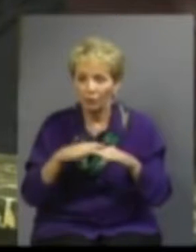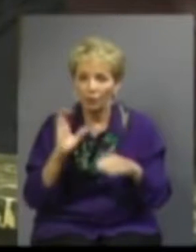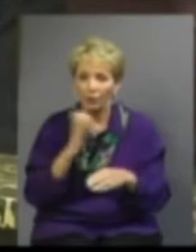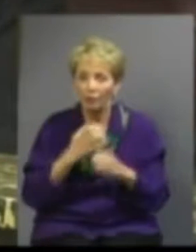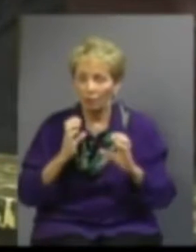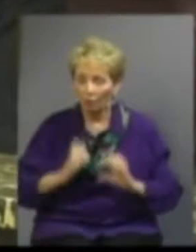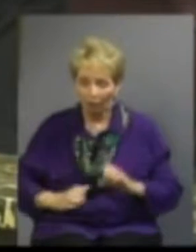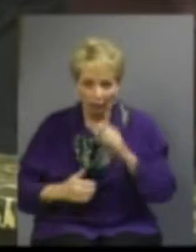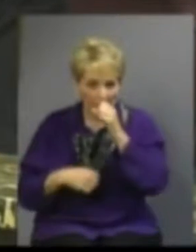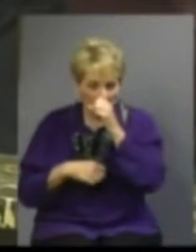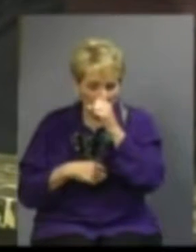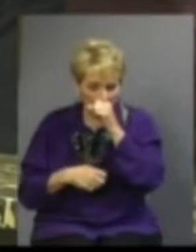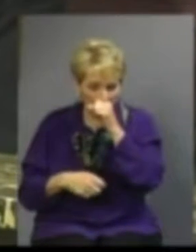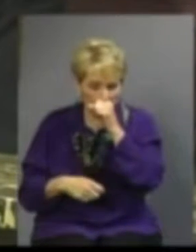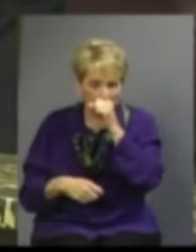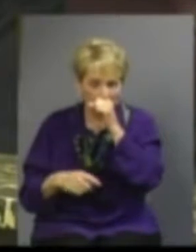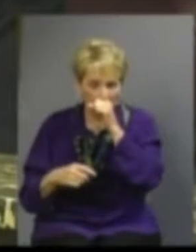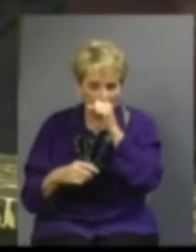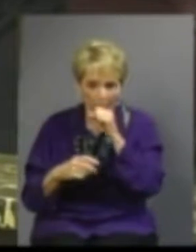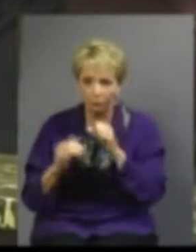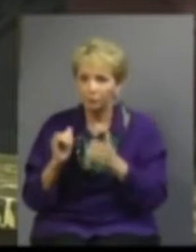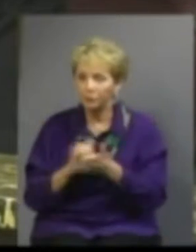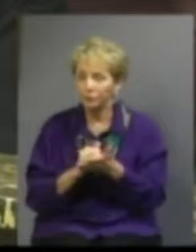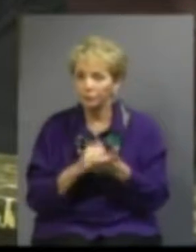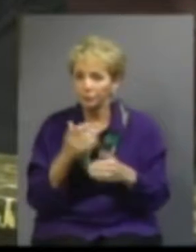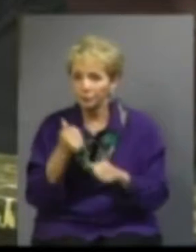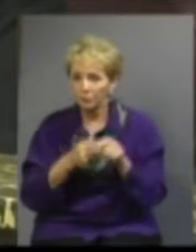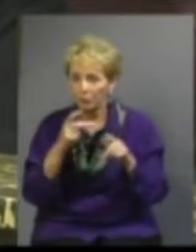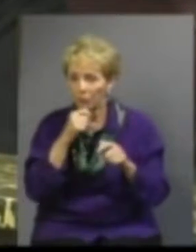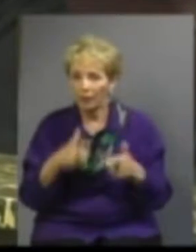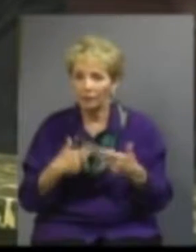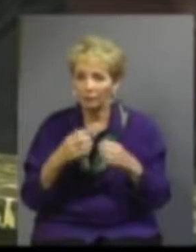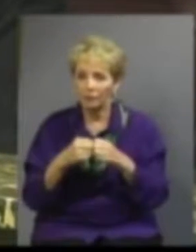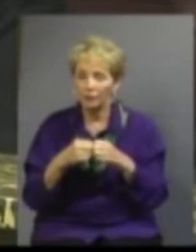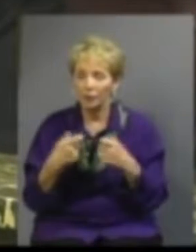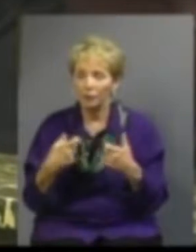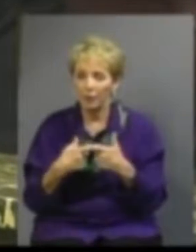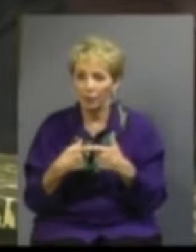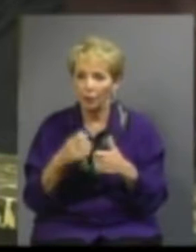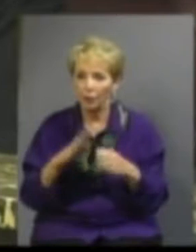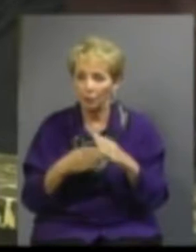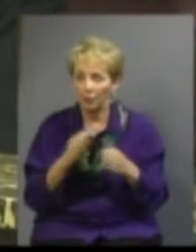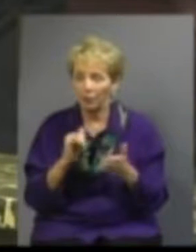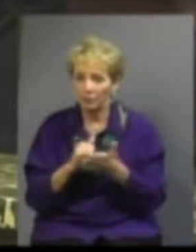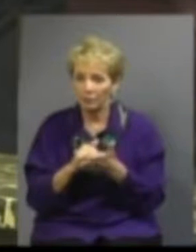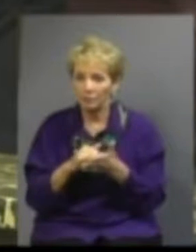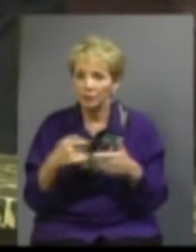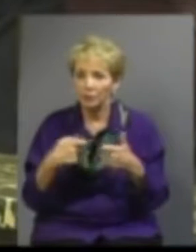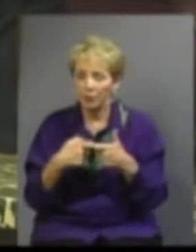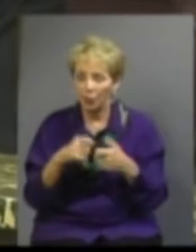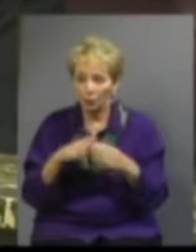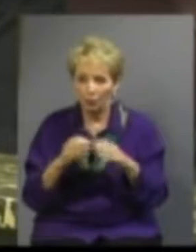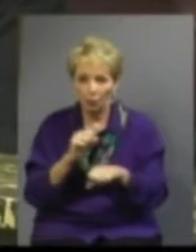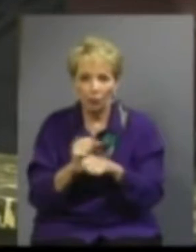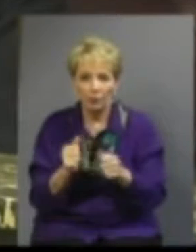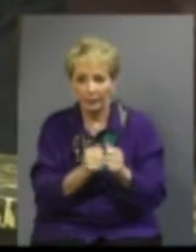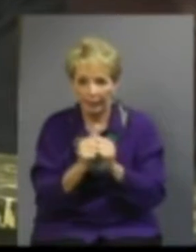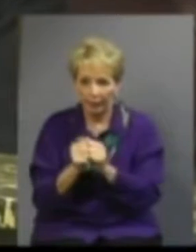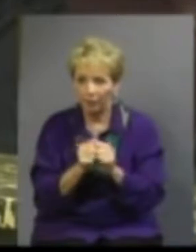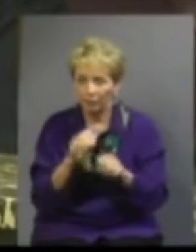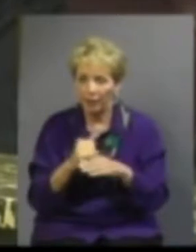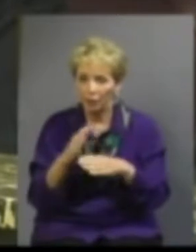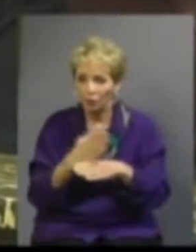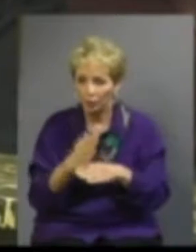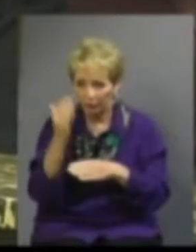customers and neighbors and provides a voice to everyone who lives in public power community. Whereas public power communities work together by